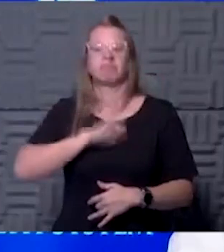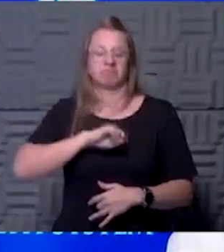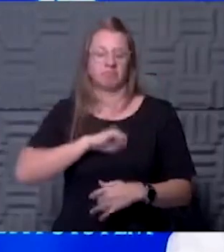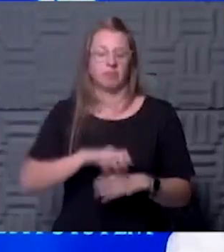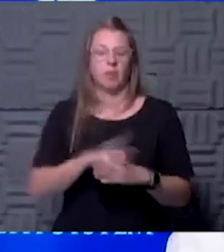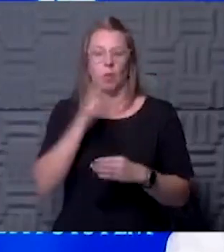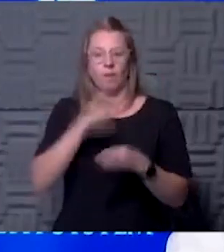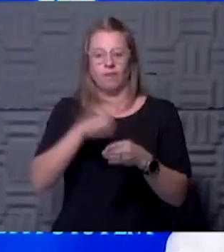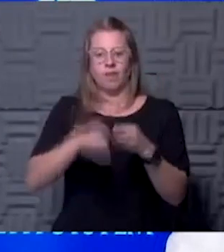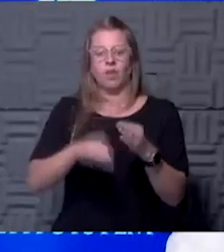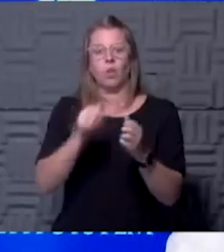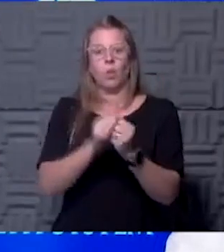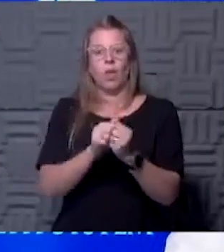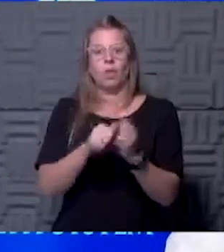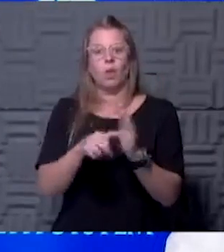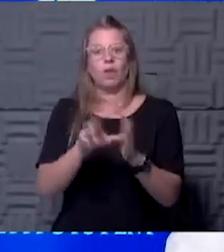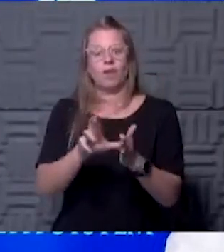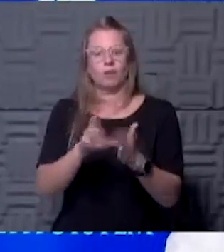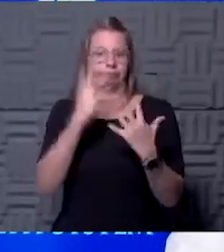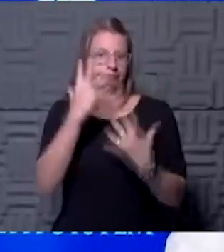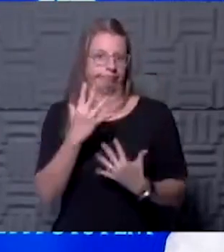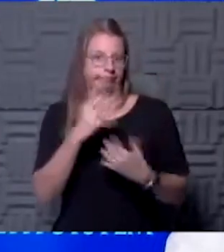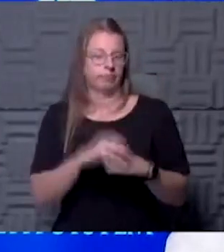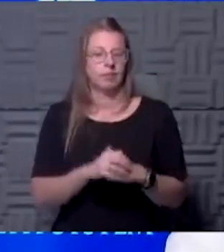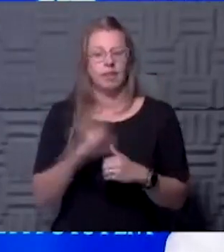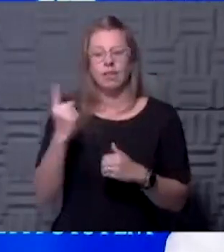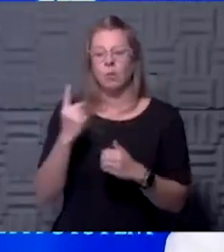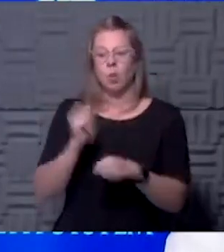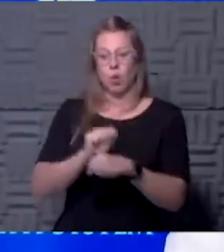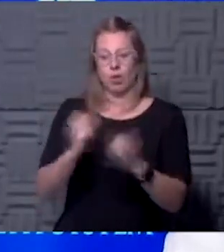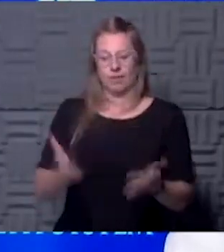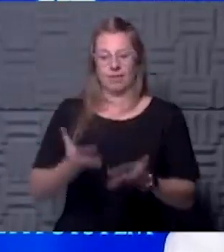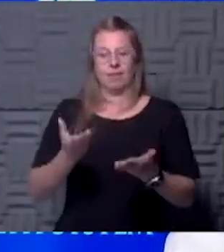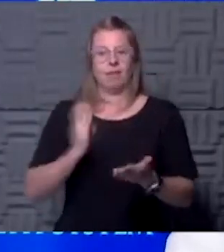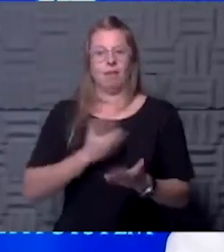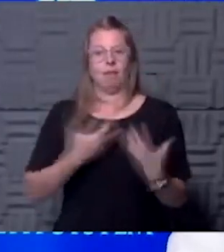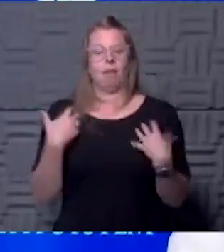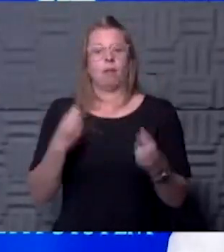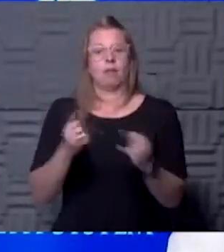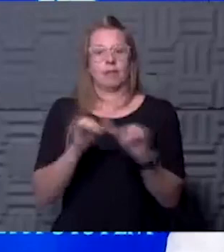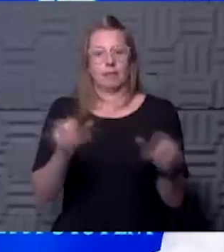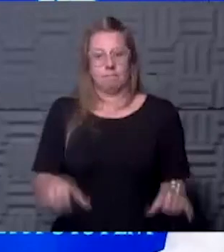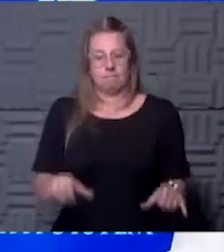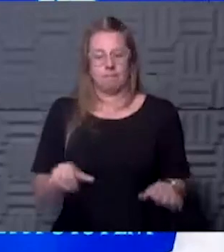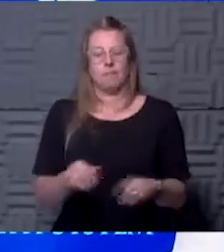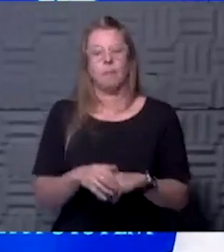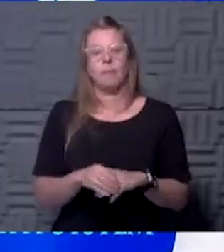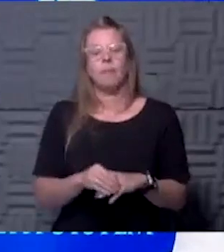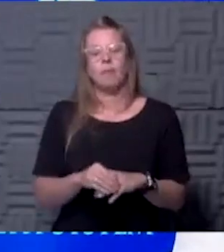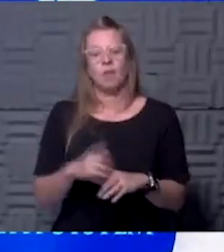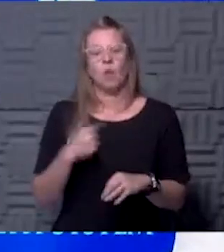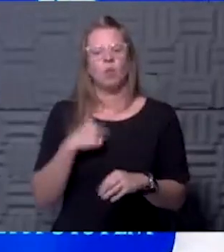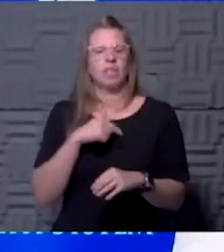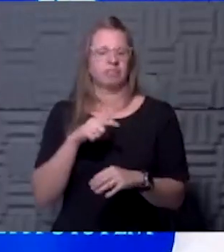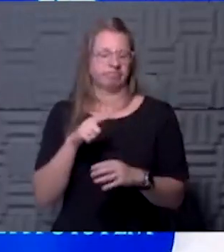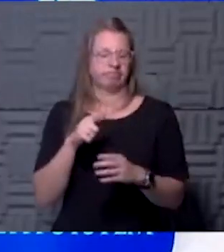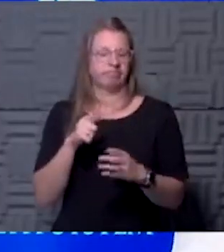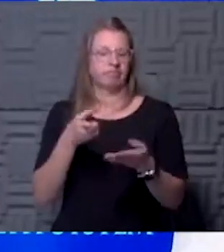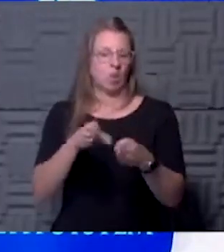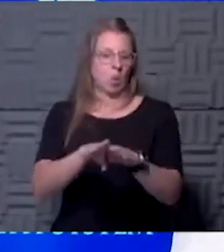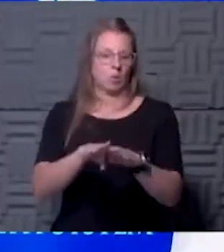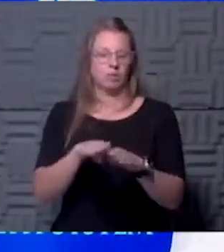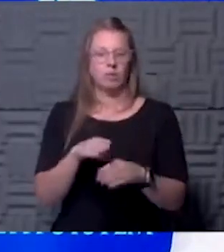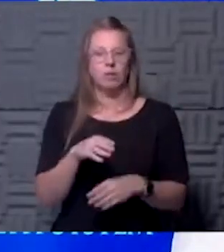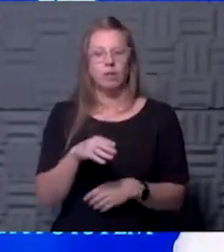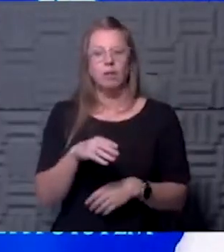with another sobering review. This is someone who works here in our health system, and as we sign off, we want you to hear some thoughts from one